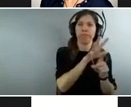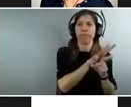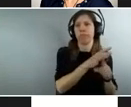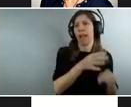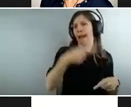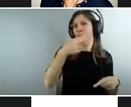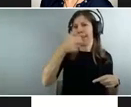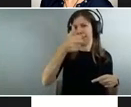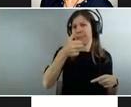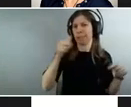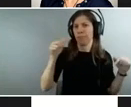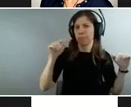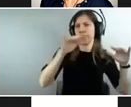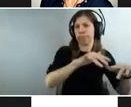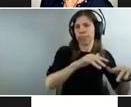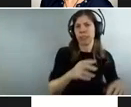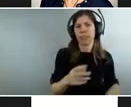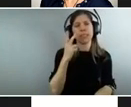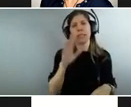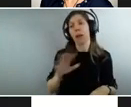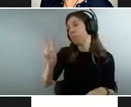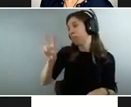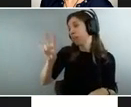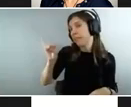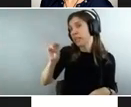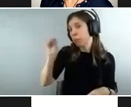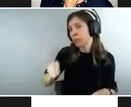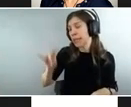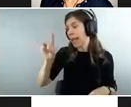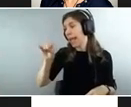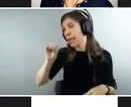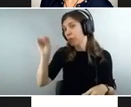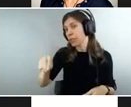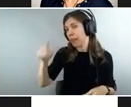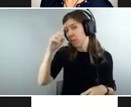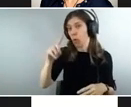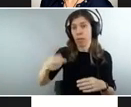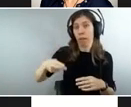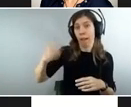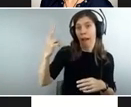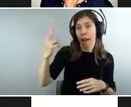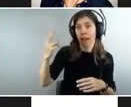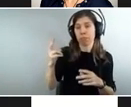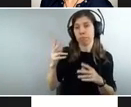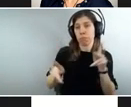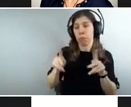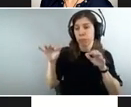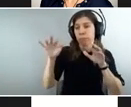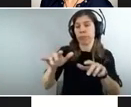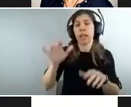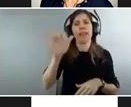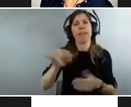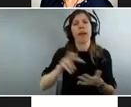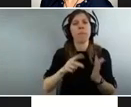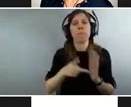And you'll hear numbers in the 70s and even 80% for very high voter turnout. And what that means is that's